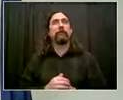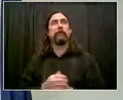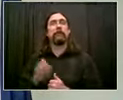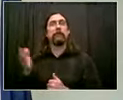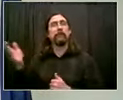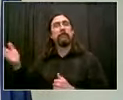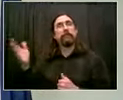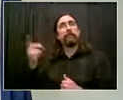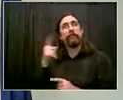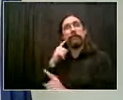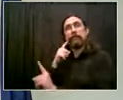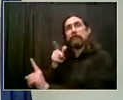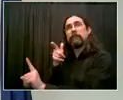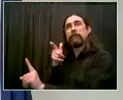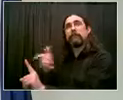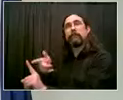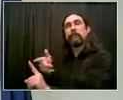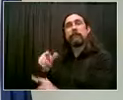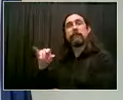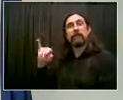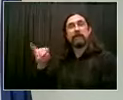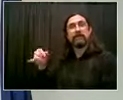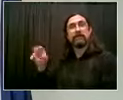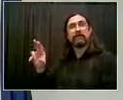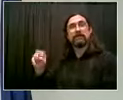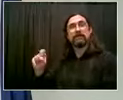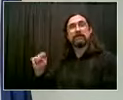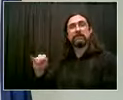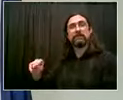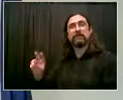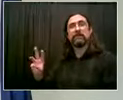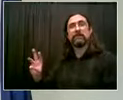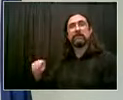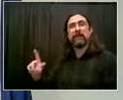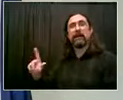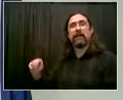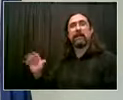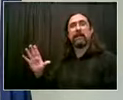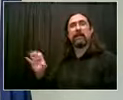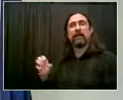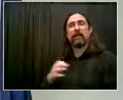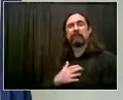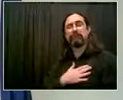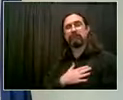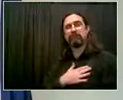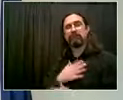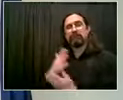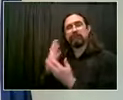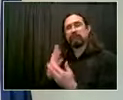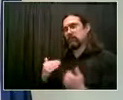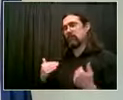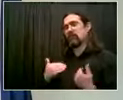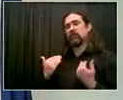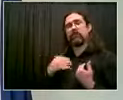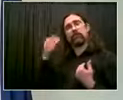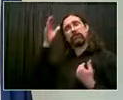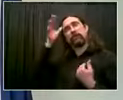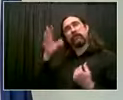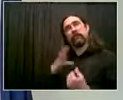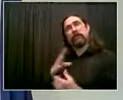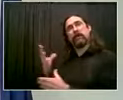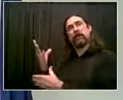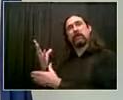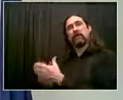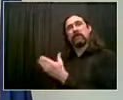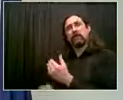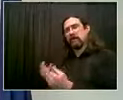man, so young, gone, days before his birthday. It's almost like his date of birth and his date of